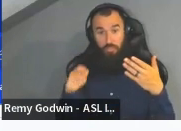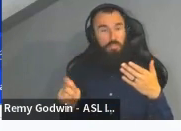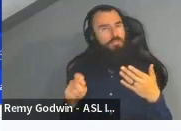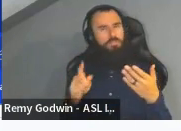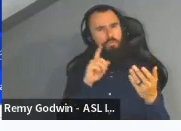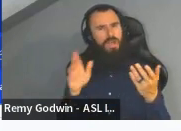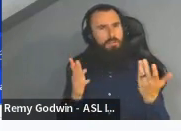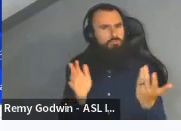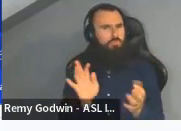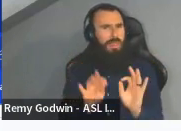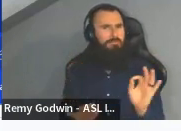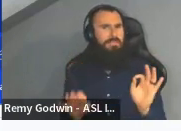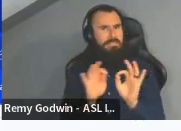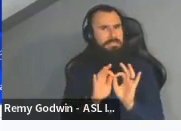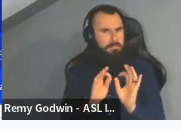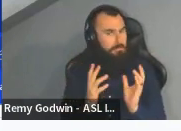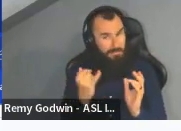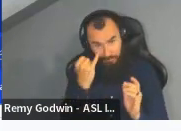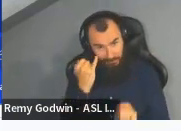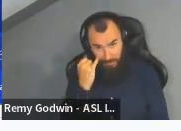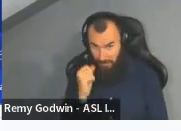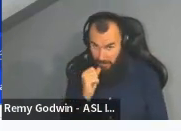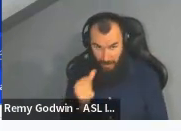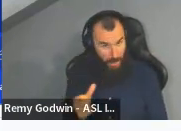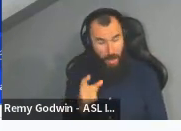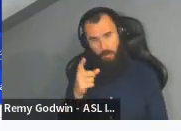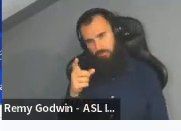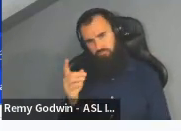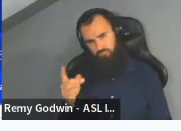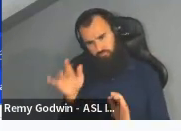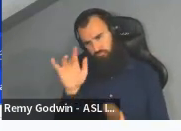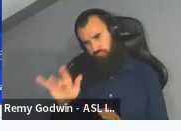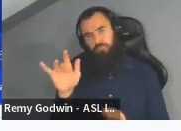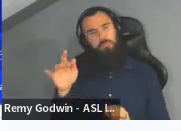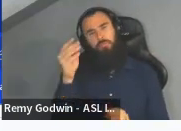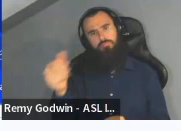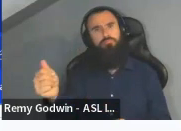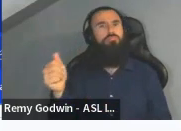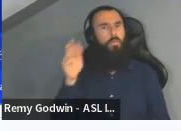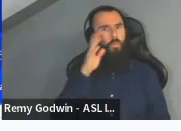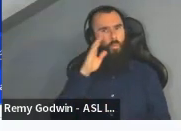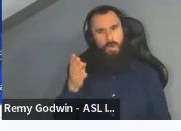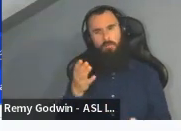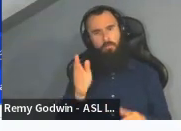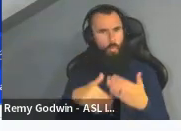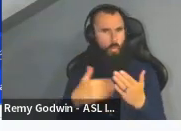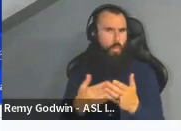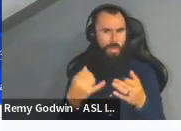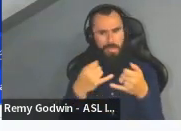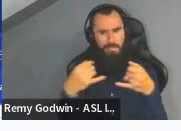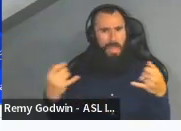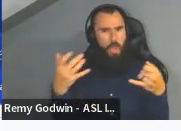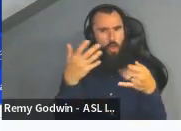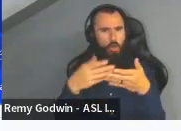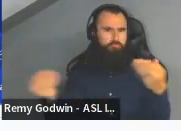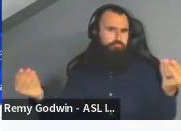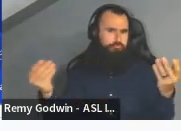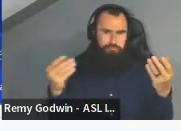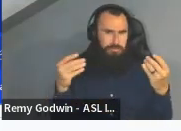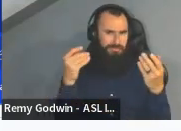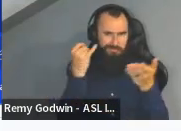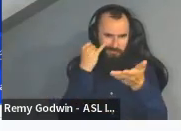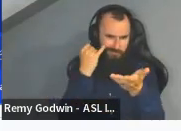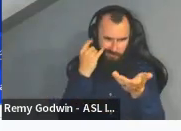relevant. So if they are not, just click on them and it goes away, and or just delete that whole line out if it's not something that you